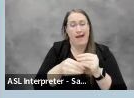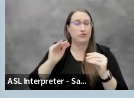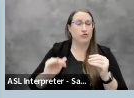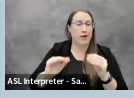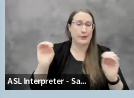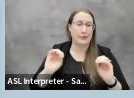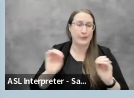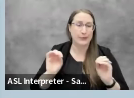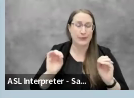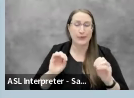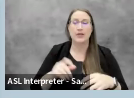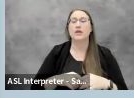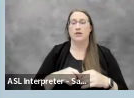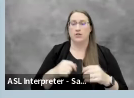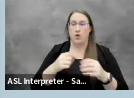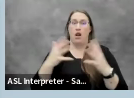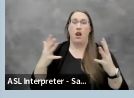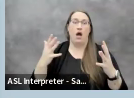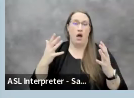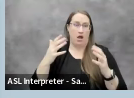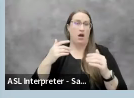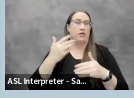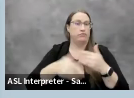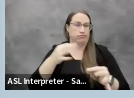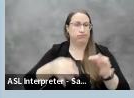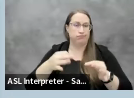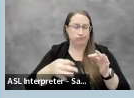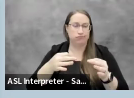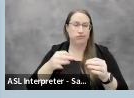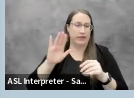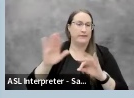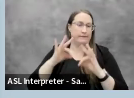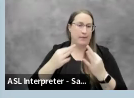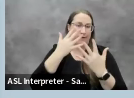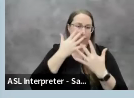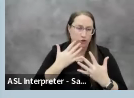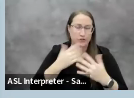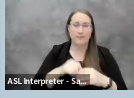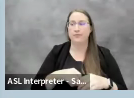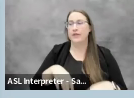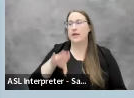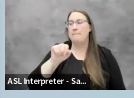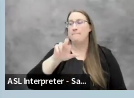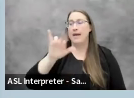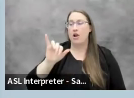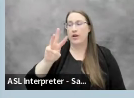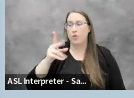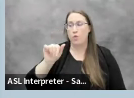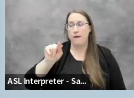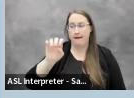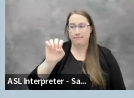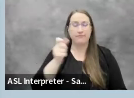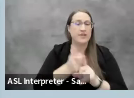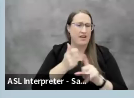provide for that child. So there was a lot of litigation in his family, unfortunately. Barry White also, he had been married and